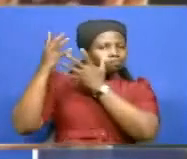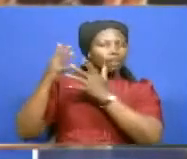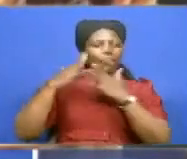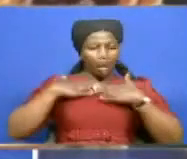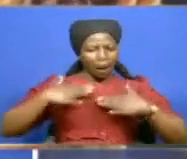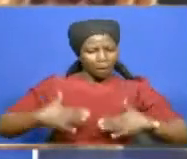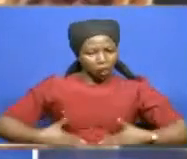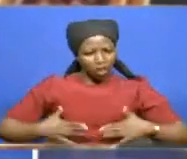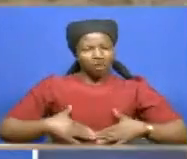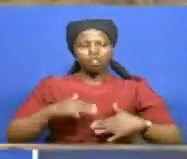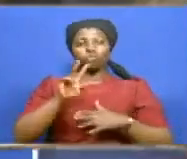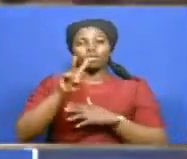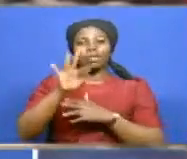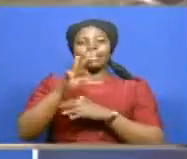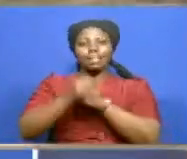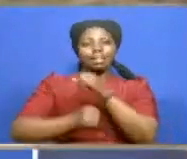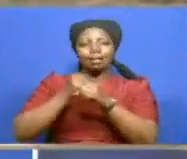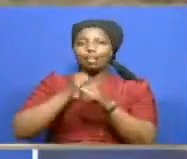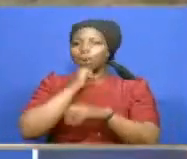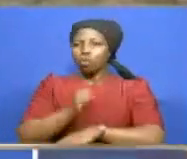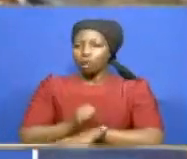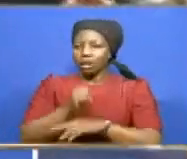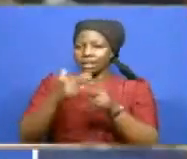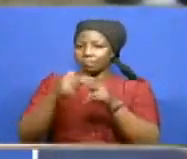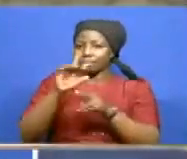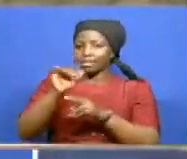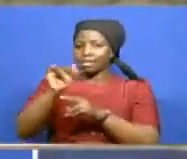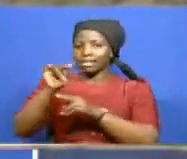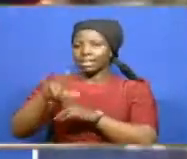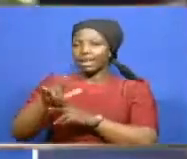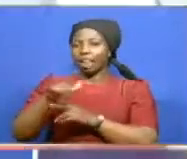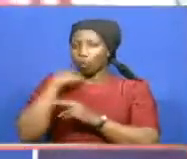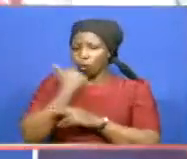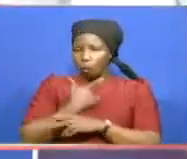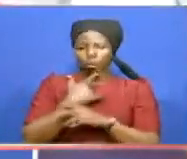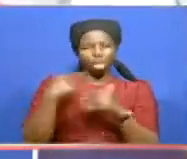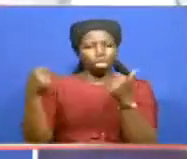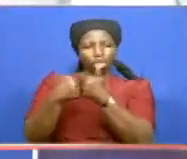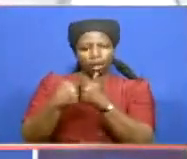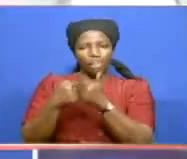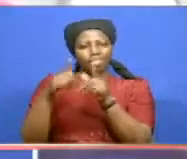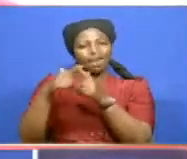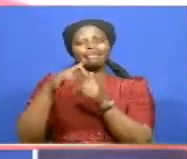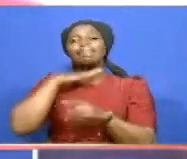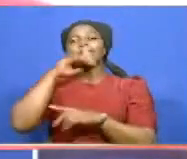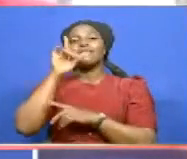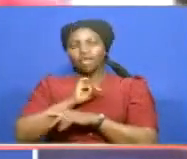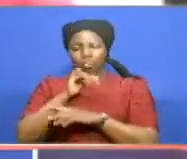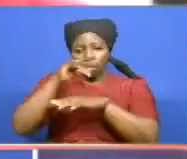who was knocked down and killed by a Kenya Mpya bus on Monday last week.